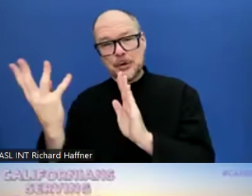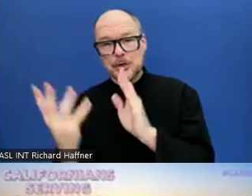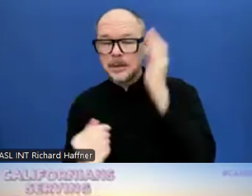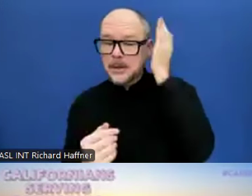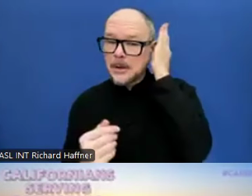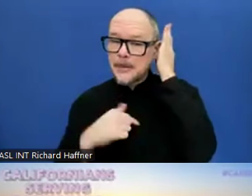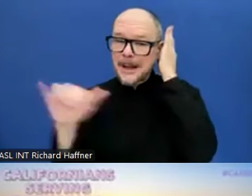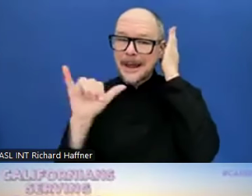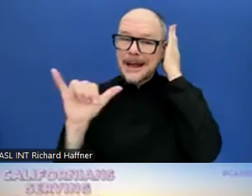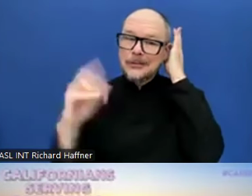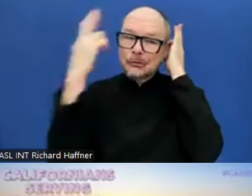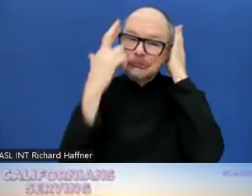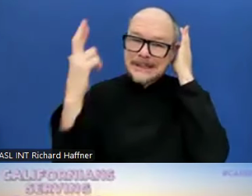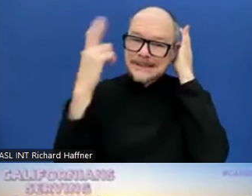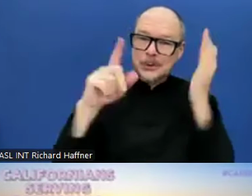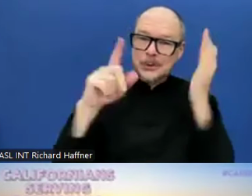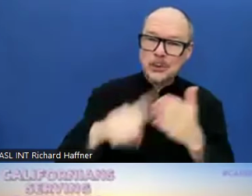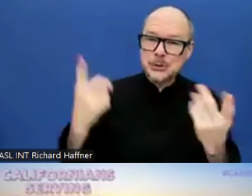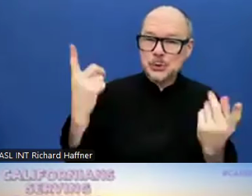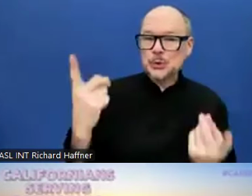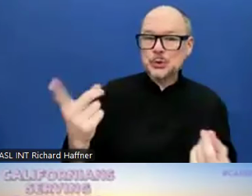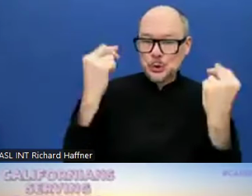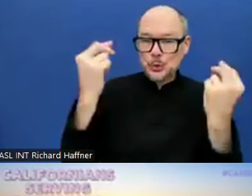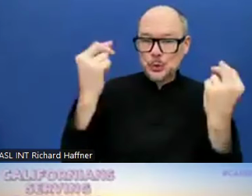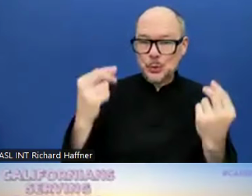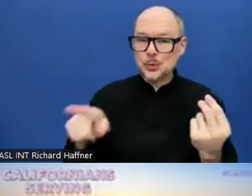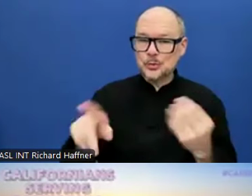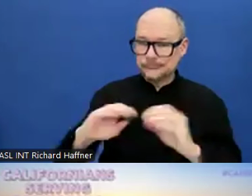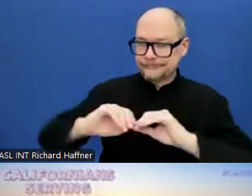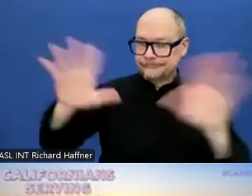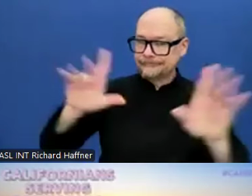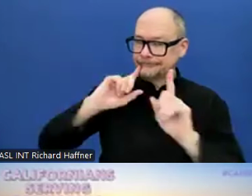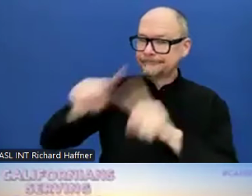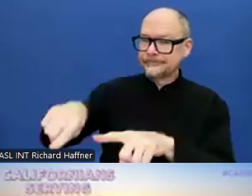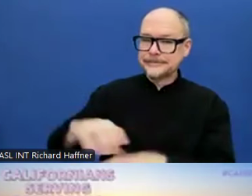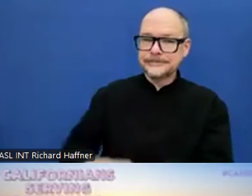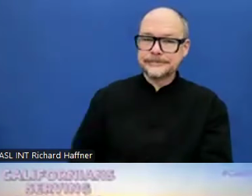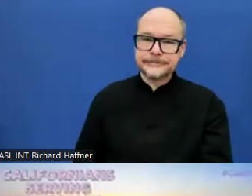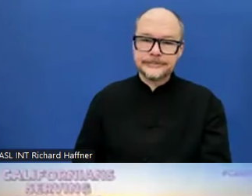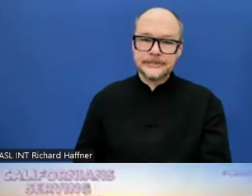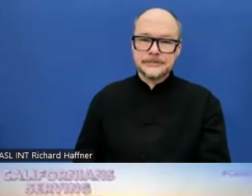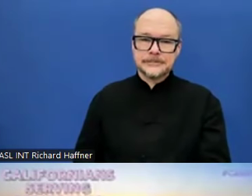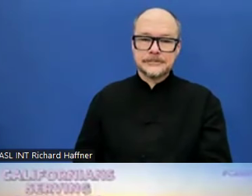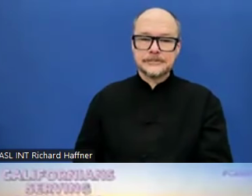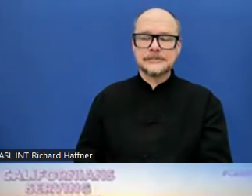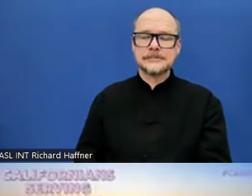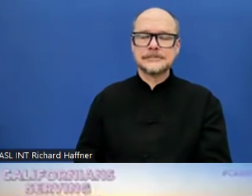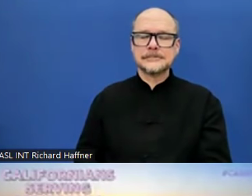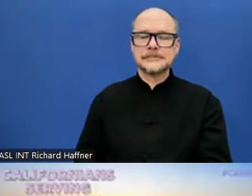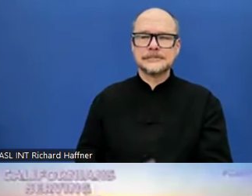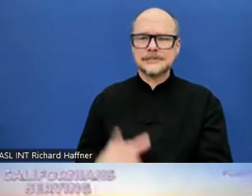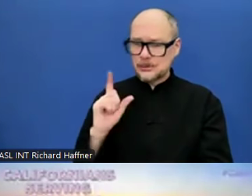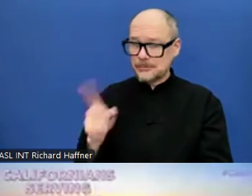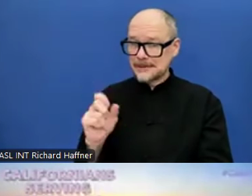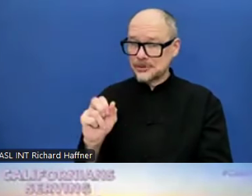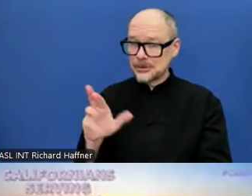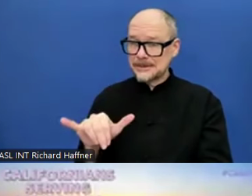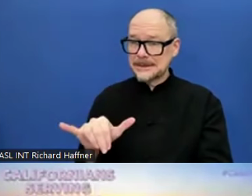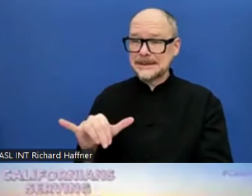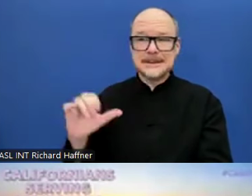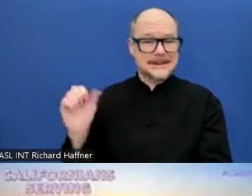the charge, what is the charge of the subcommittee, being very clear about that. Have I got that right, Sherry?